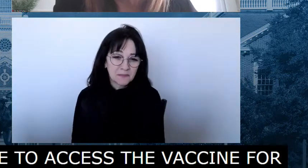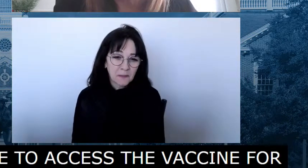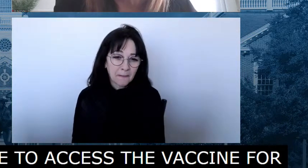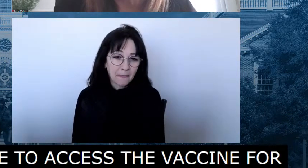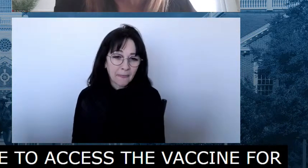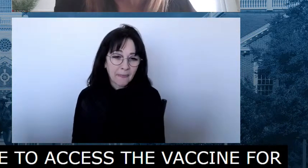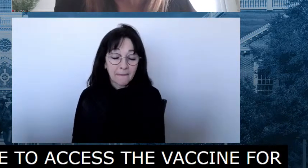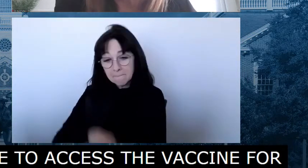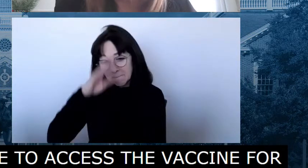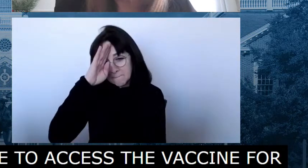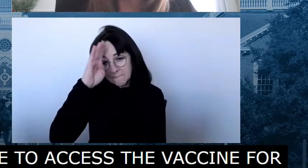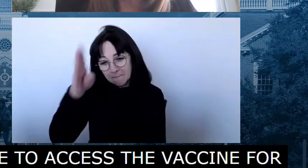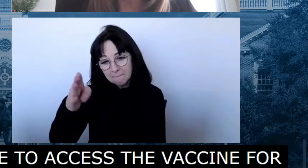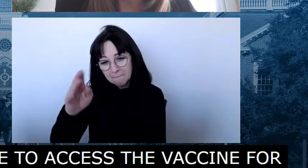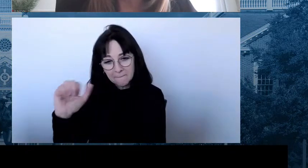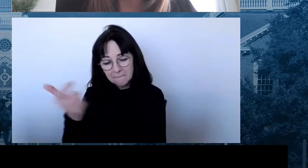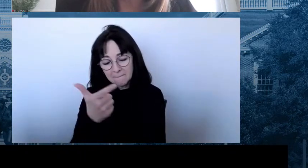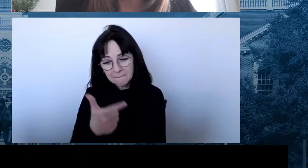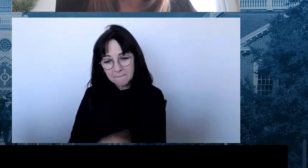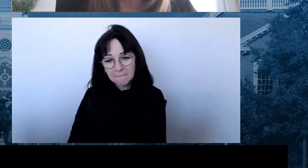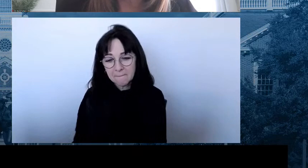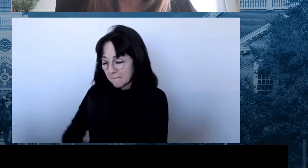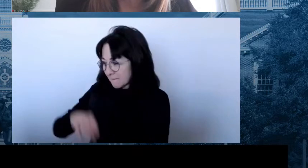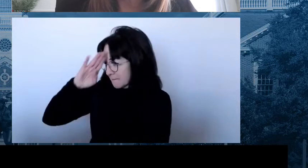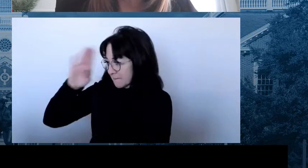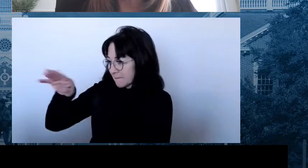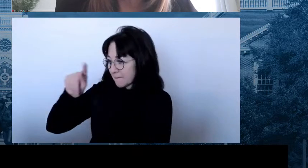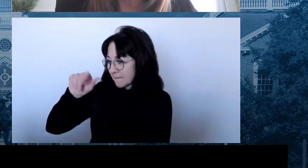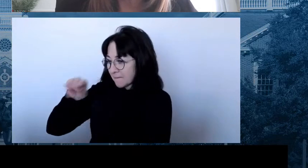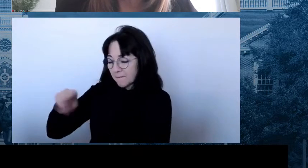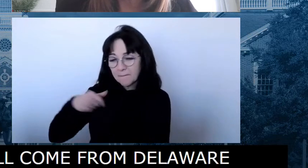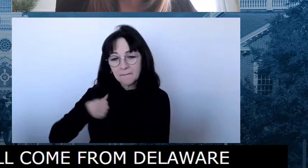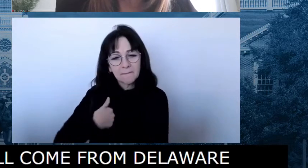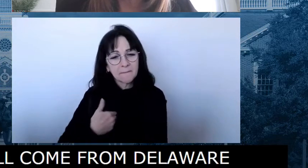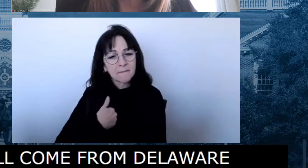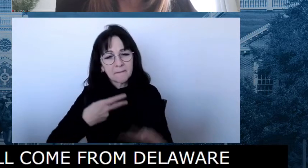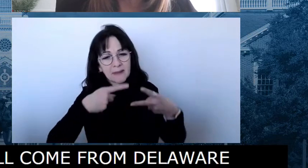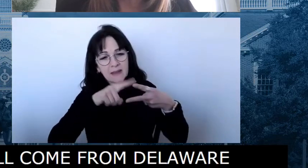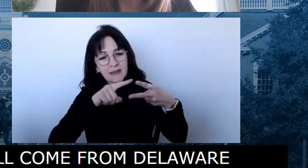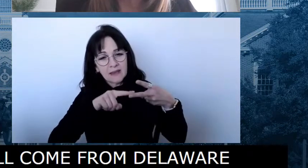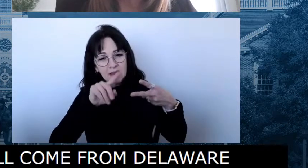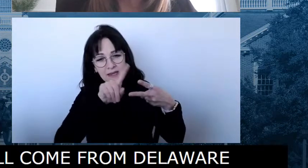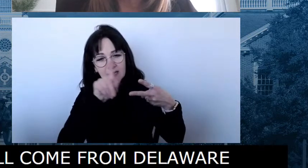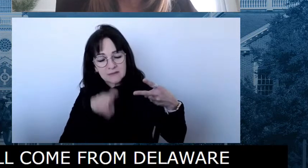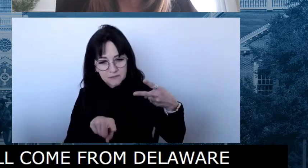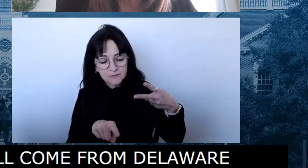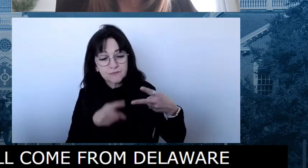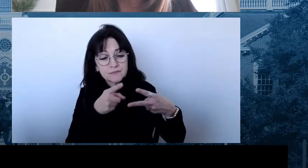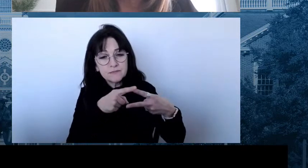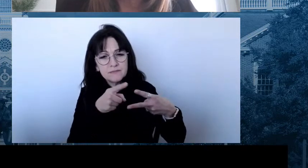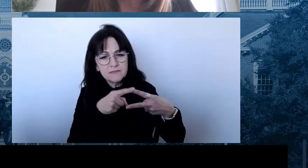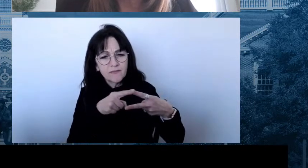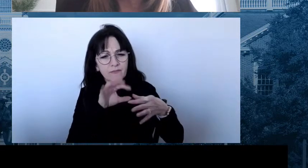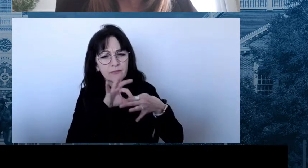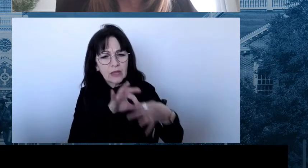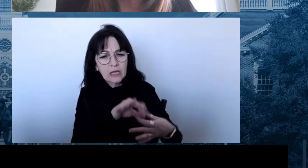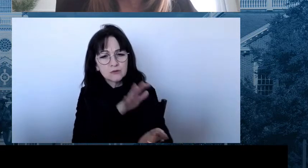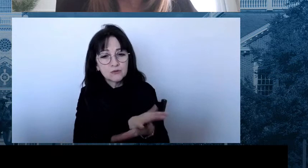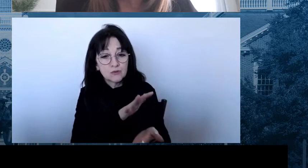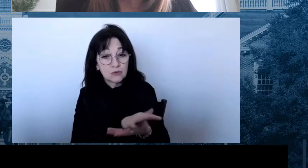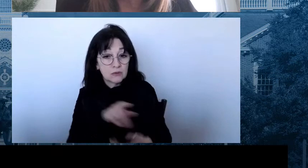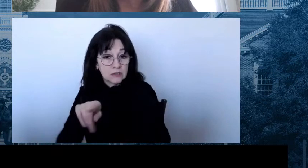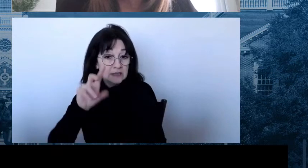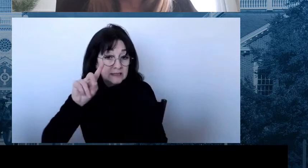Hi, all. Hey, I Tim. have 2 questions. Firstly, just again on schools, will DPH have